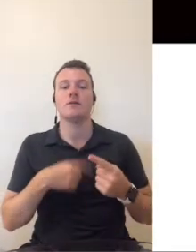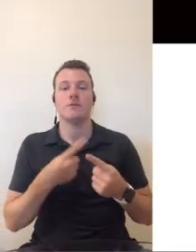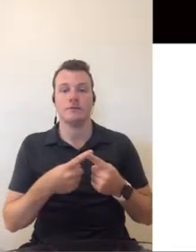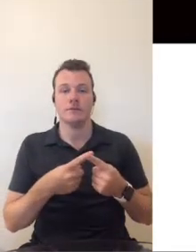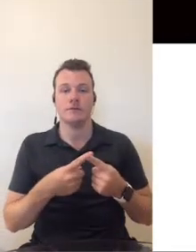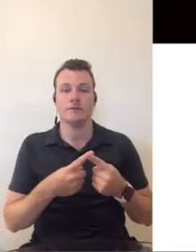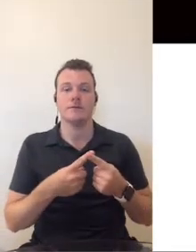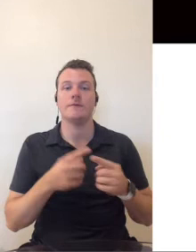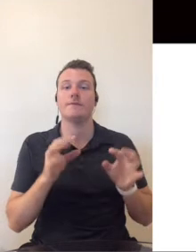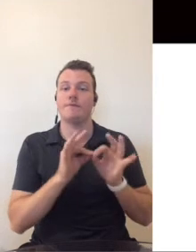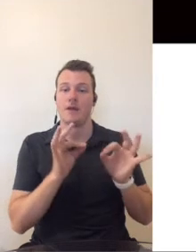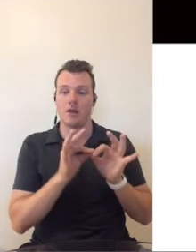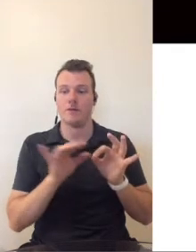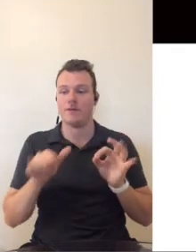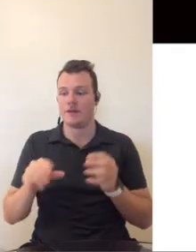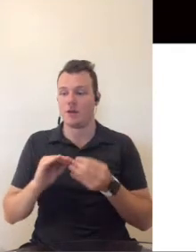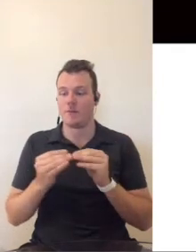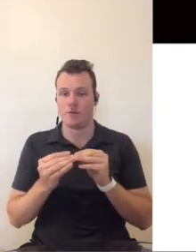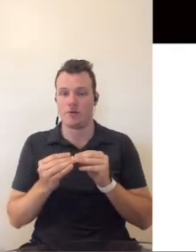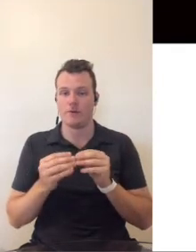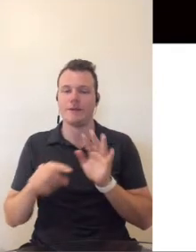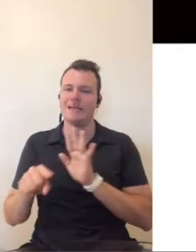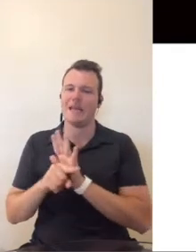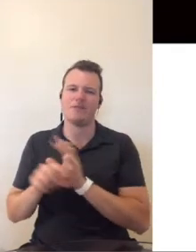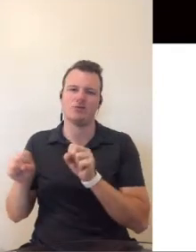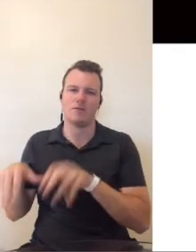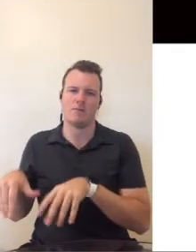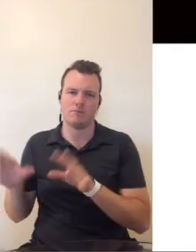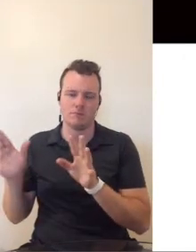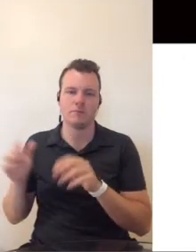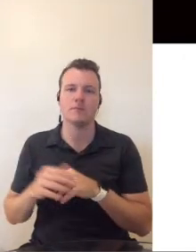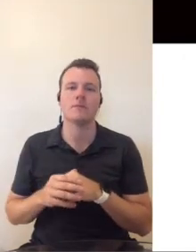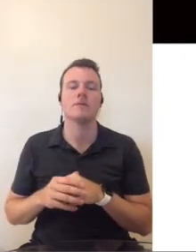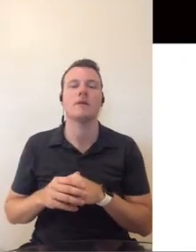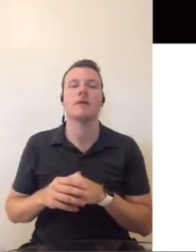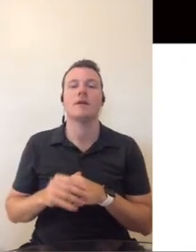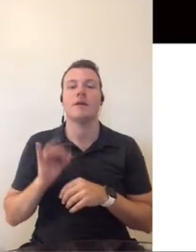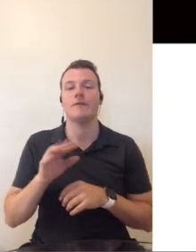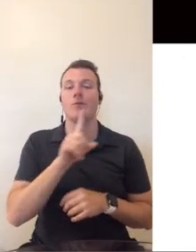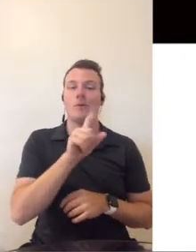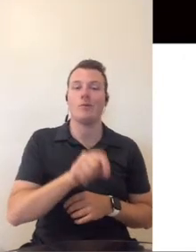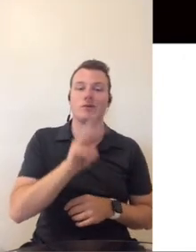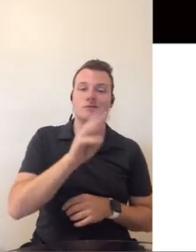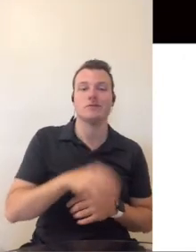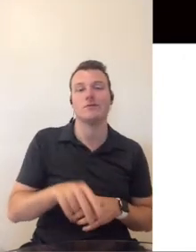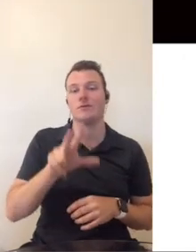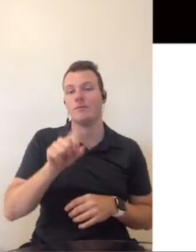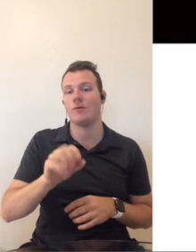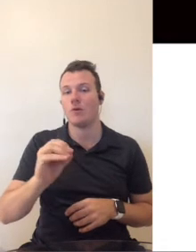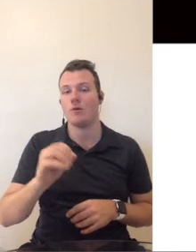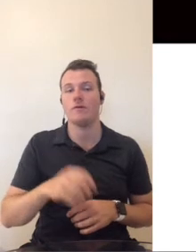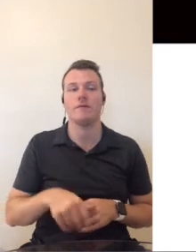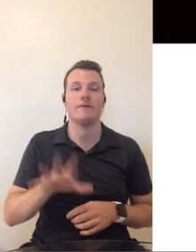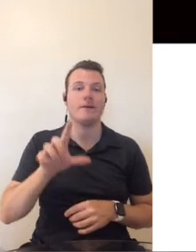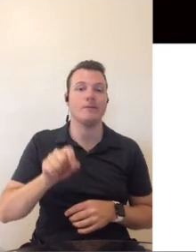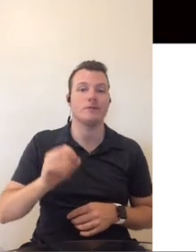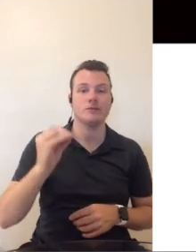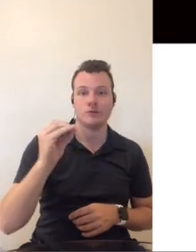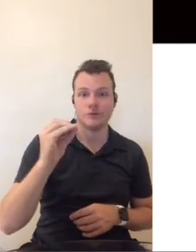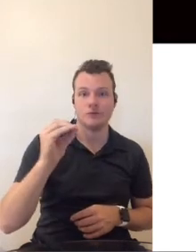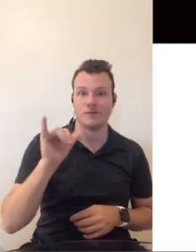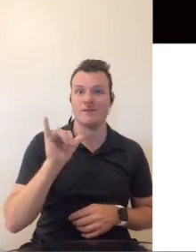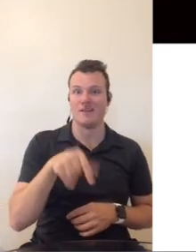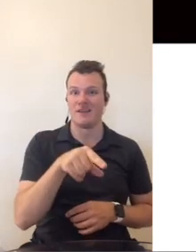one, okay, the absolute value of one, so we're dropping the negative sign, if it's 1.6, 3.0, 5.0,